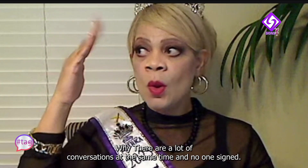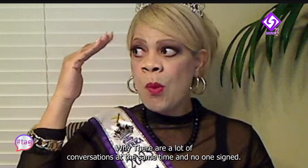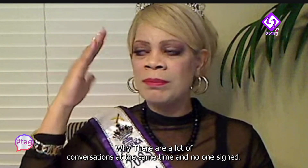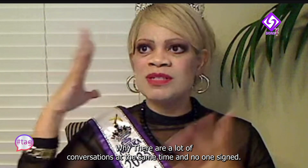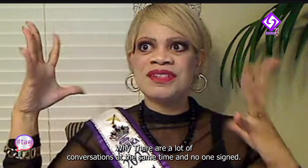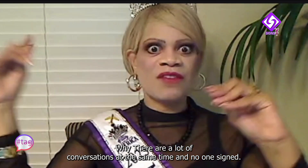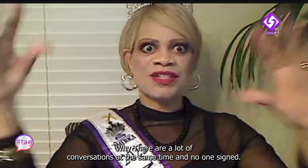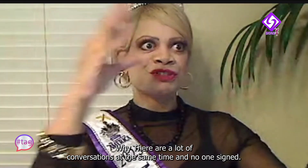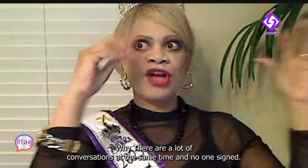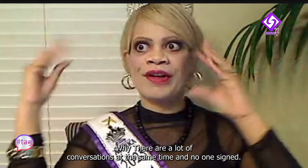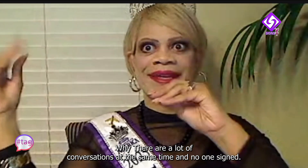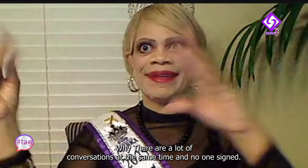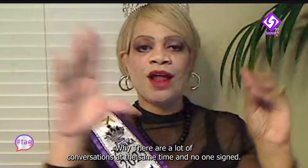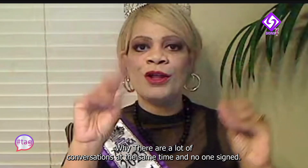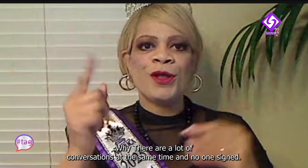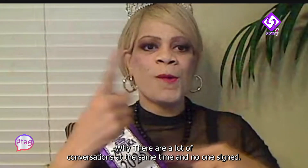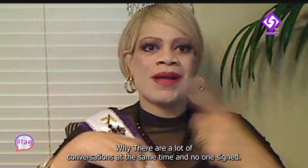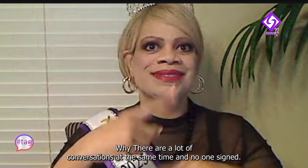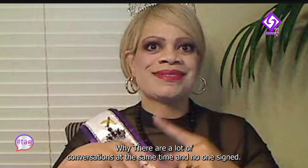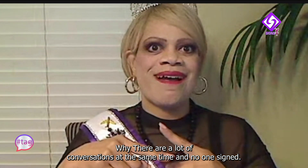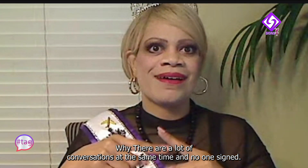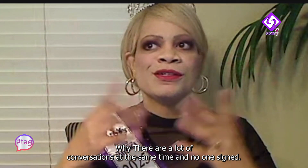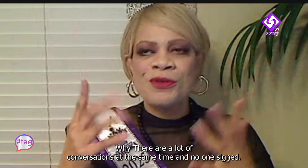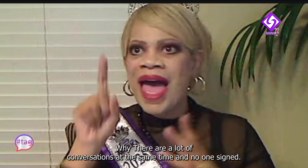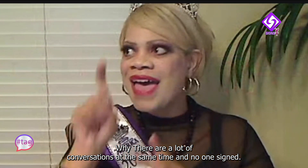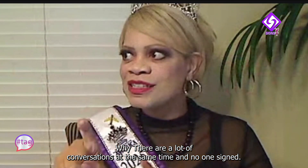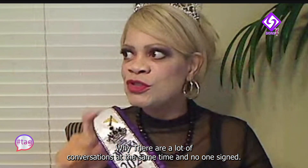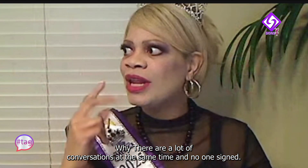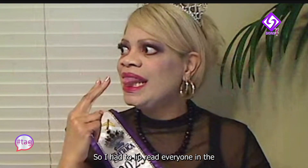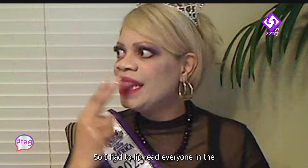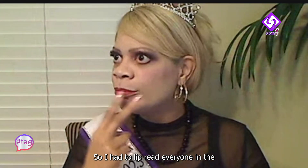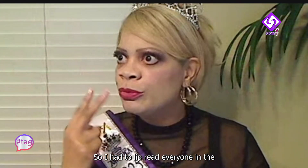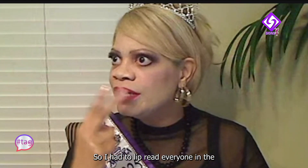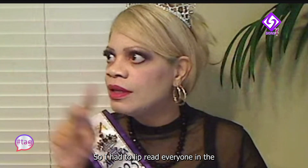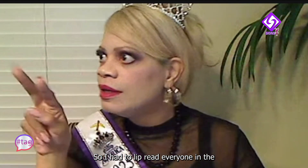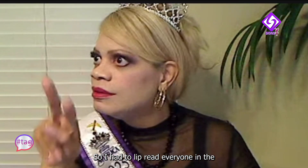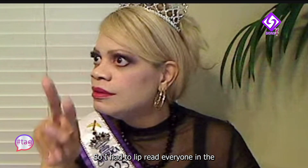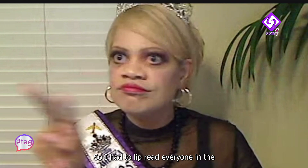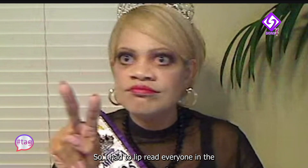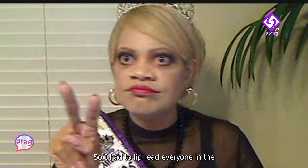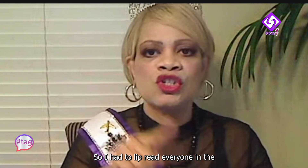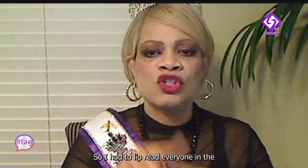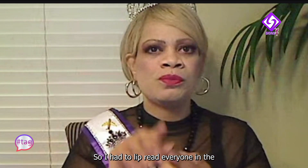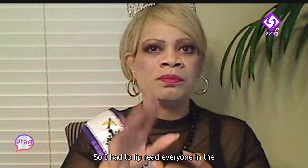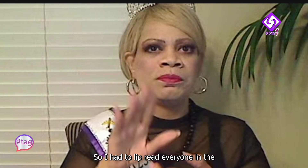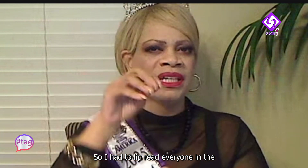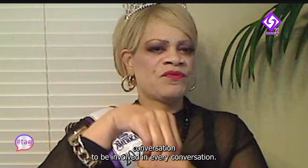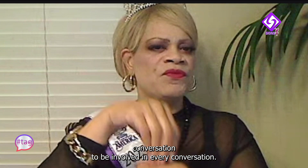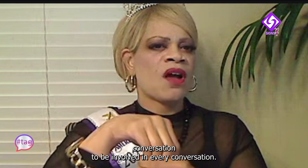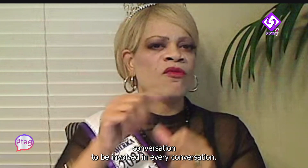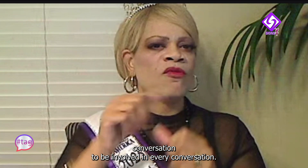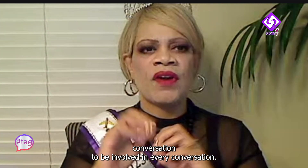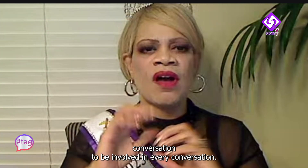Why? There are a lot of conversations at the same time and no one signed. So I had to lip read everyone